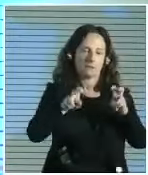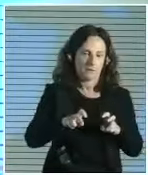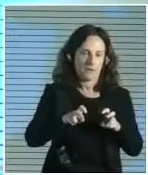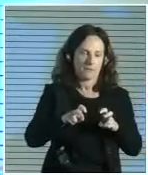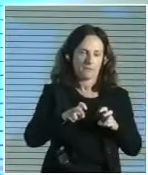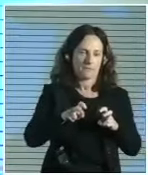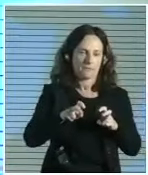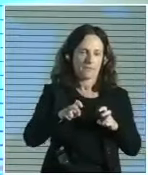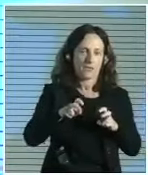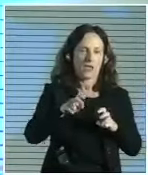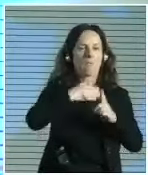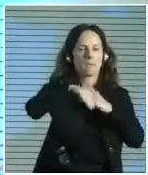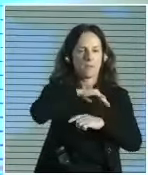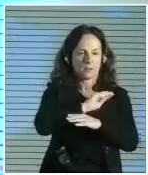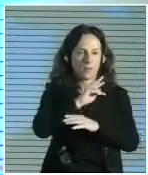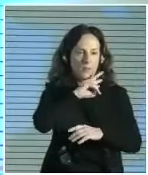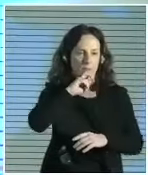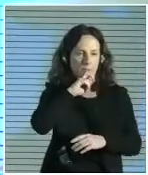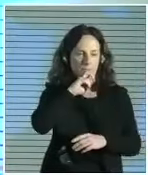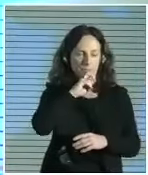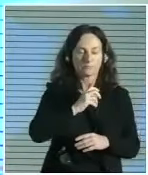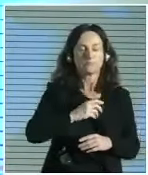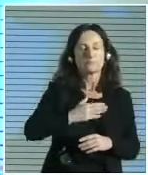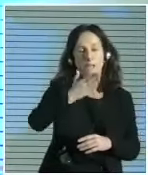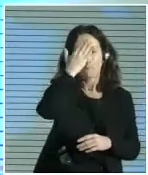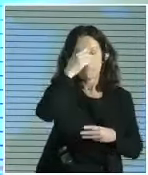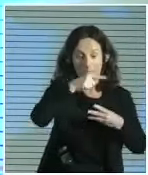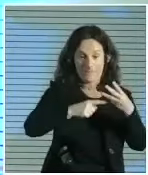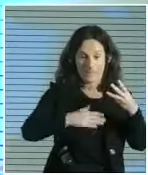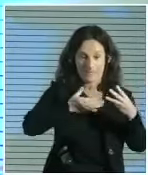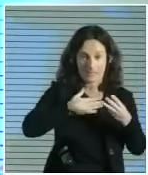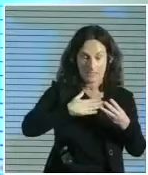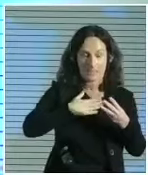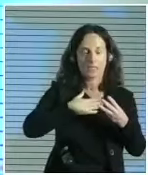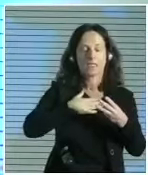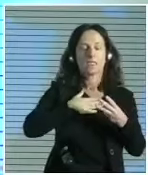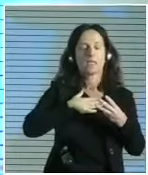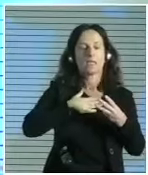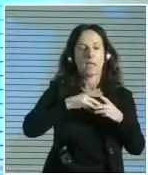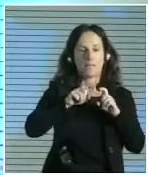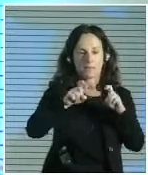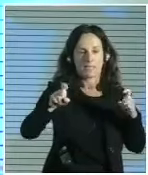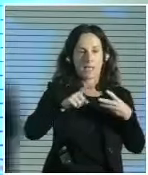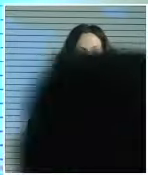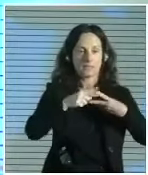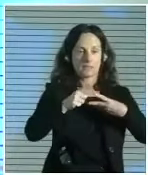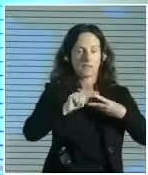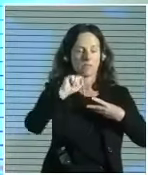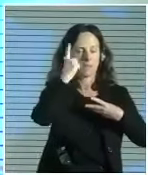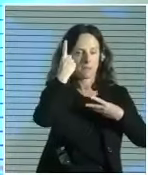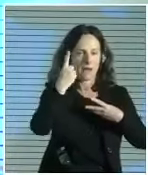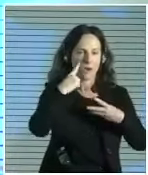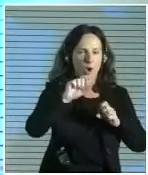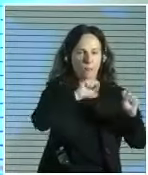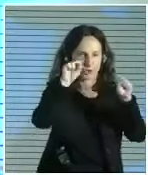three main pillars. The first one is about the environmental and health protection. The second one